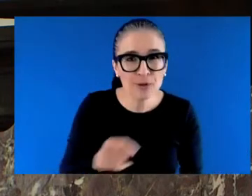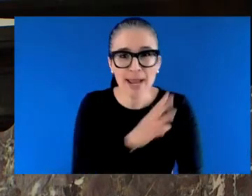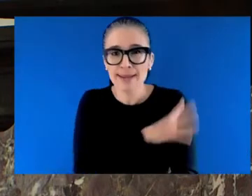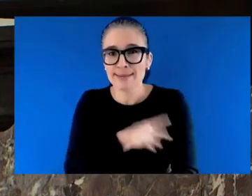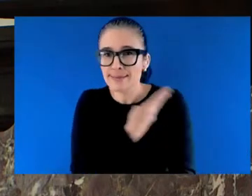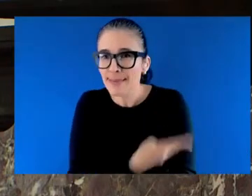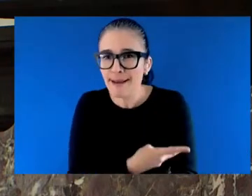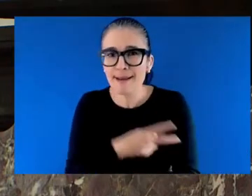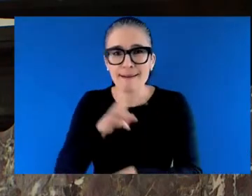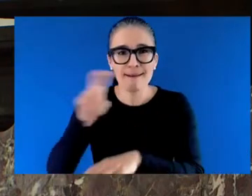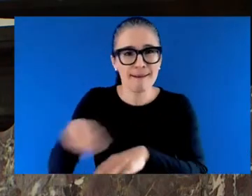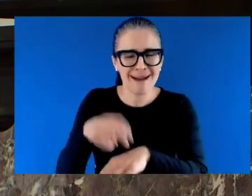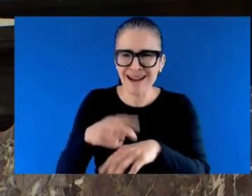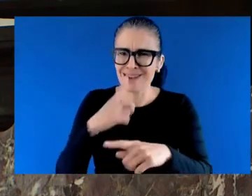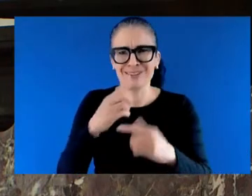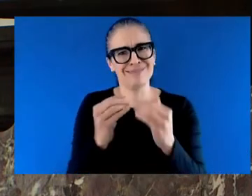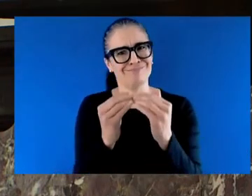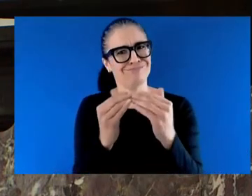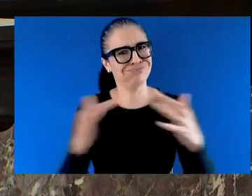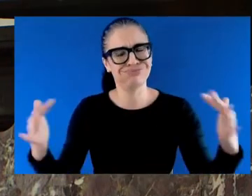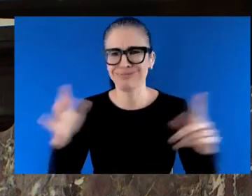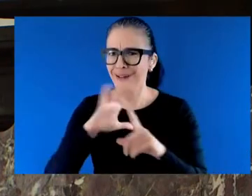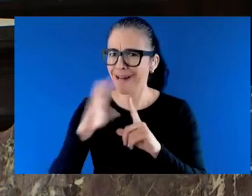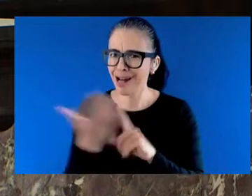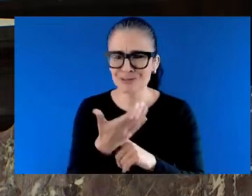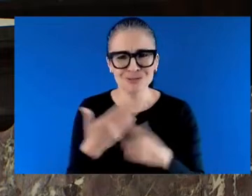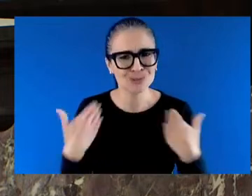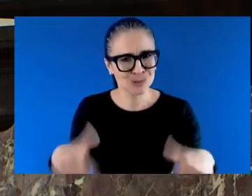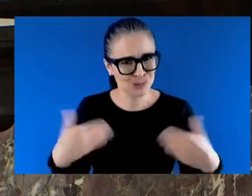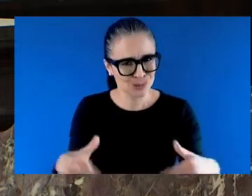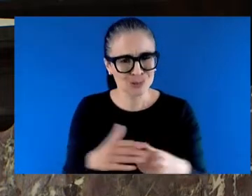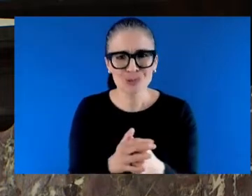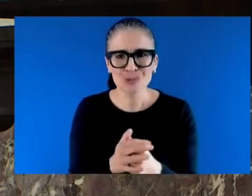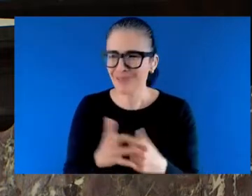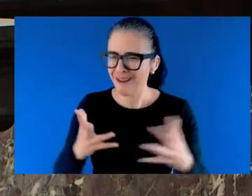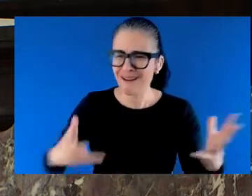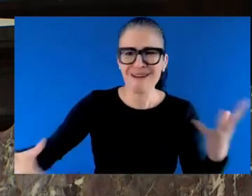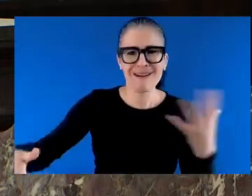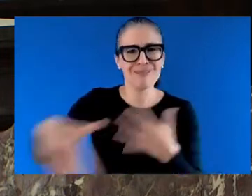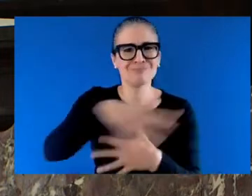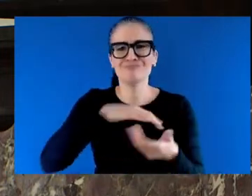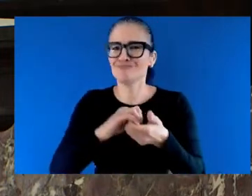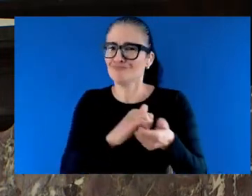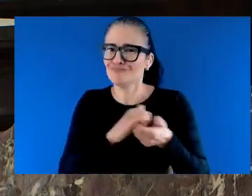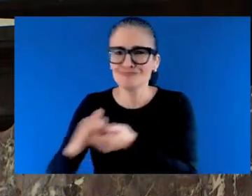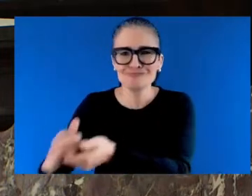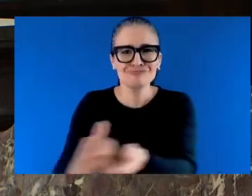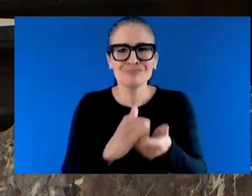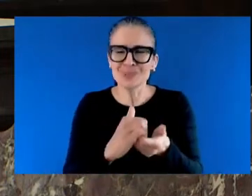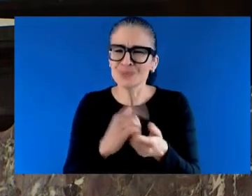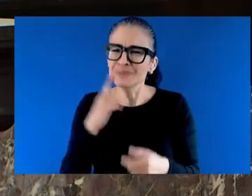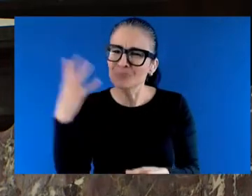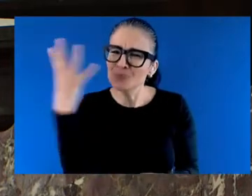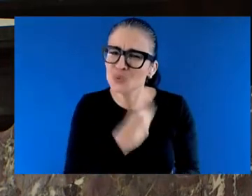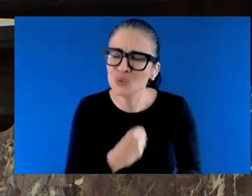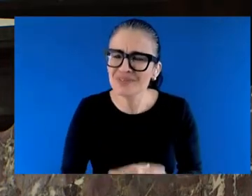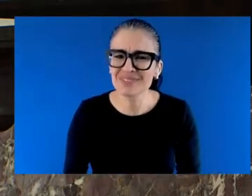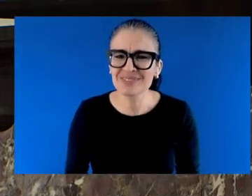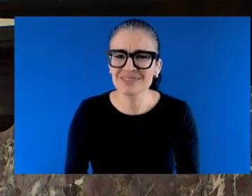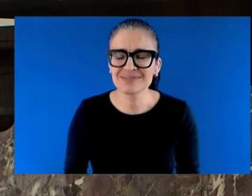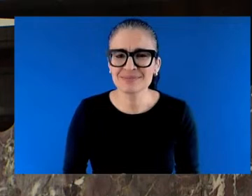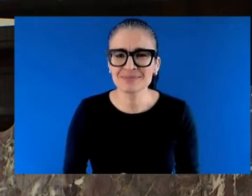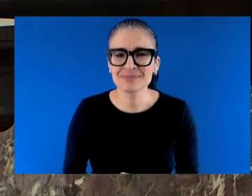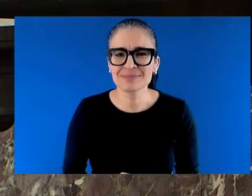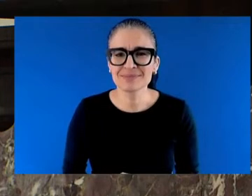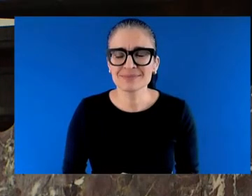perspectives to beautifying and bettering Richmond in meaningful, significant, and constructive manners. However, where individuals use